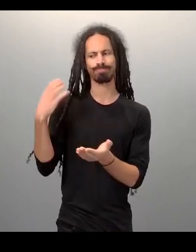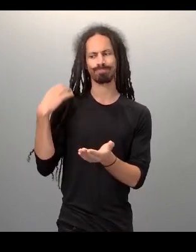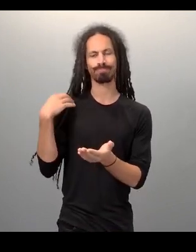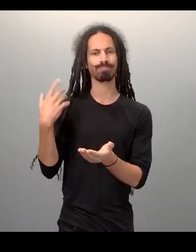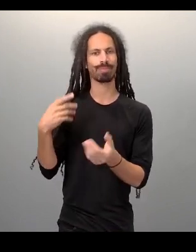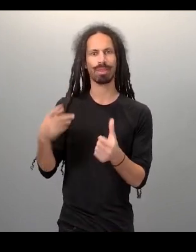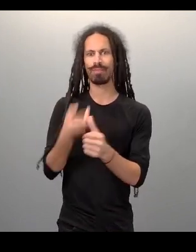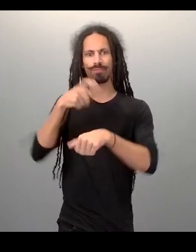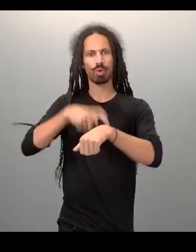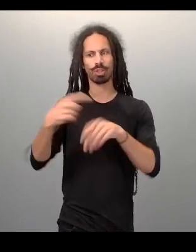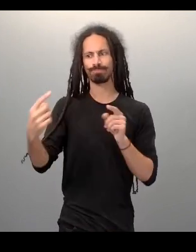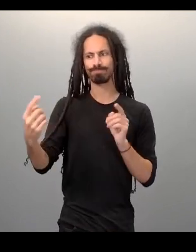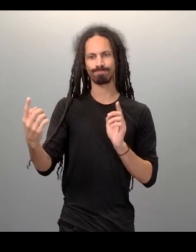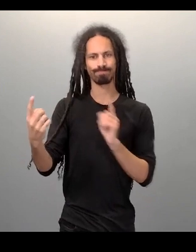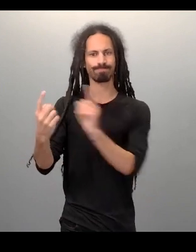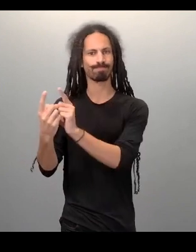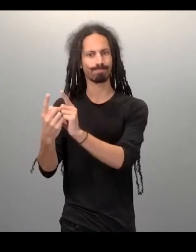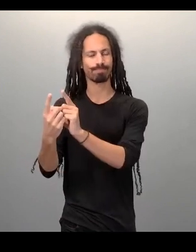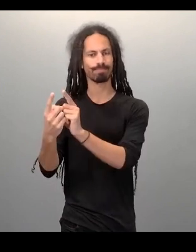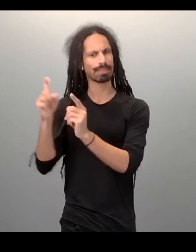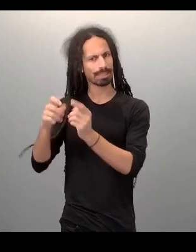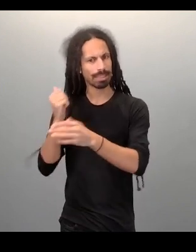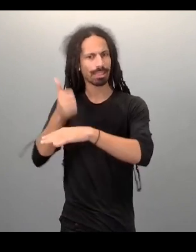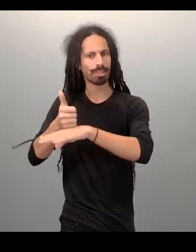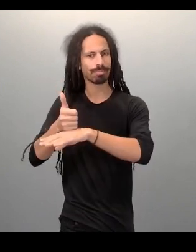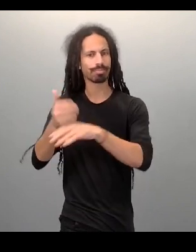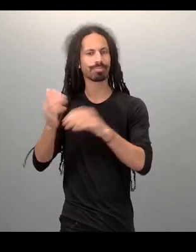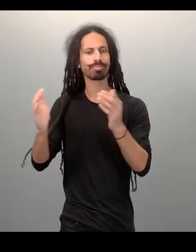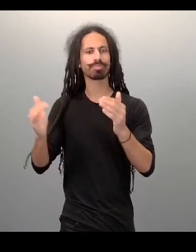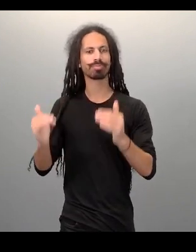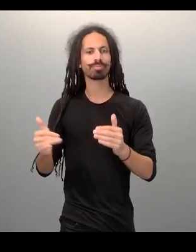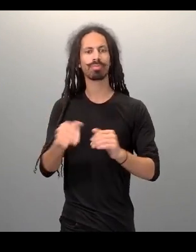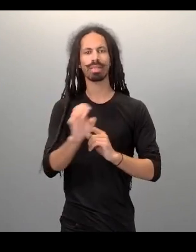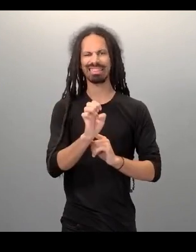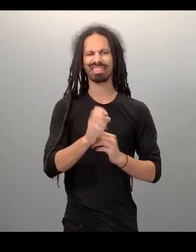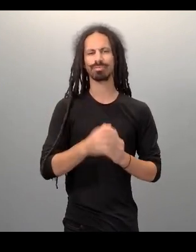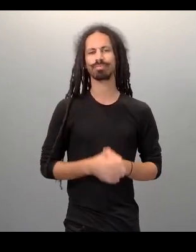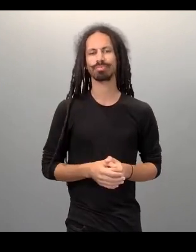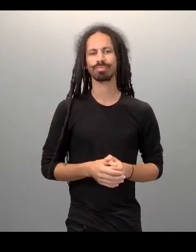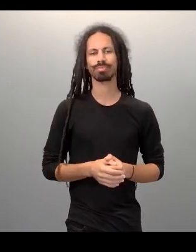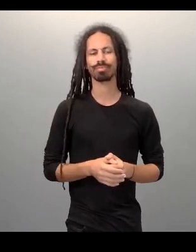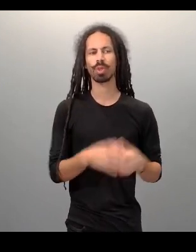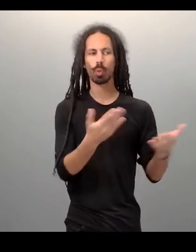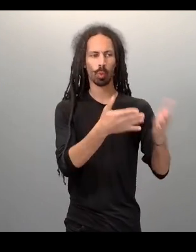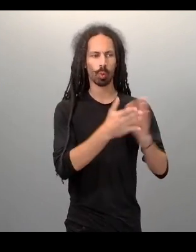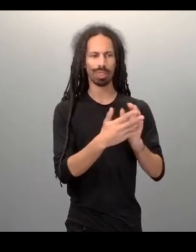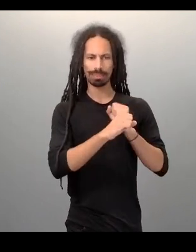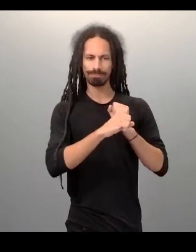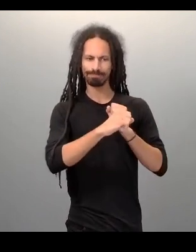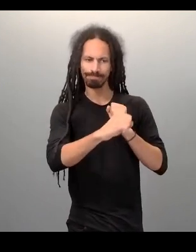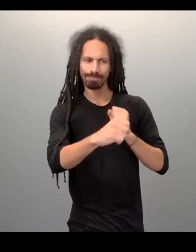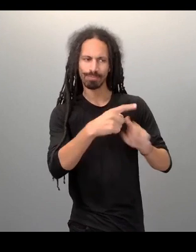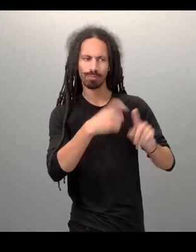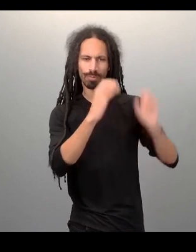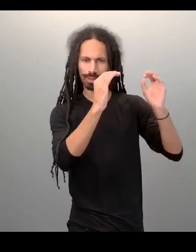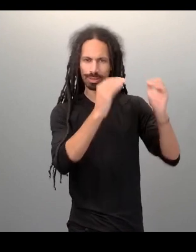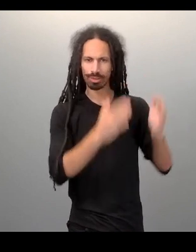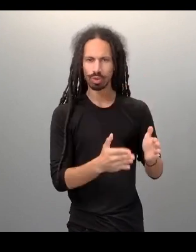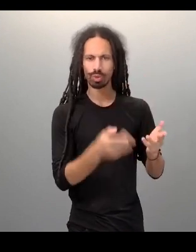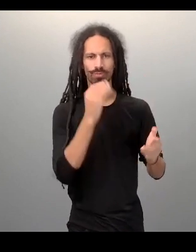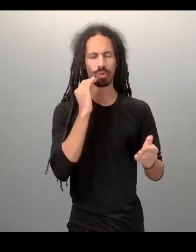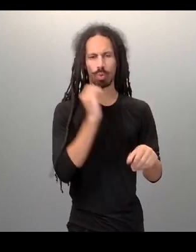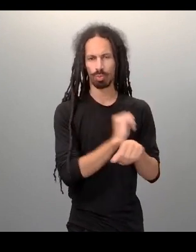up your first meeting. Situation E, you need to request an extension from your instructor on an upcoming